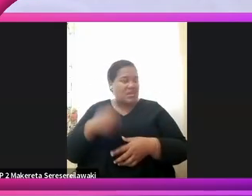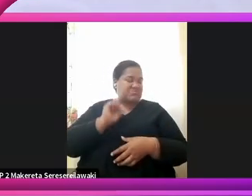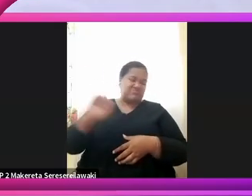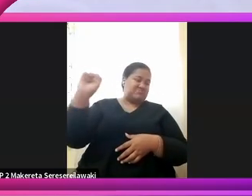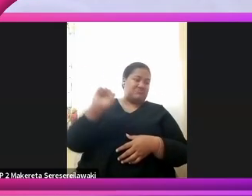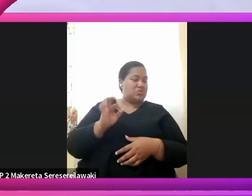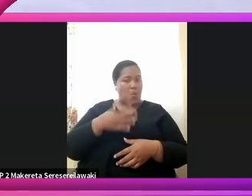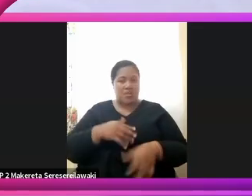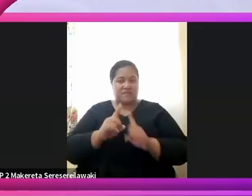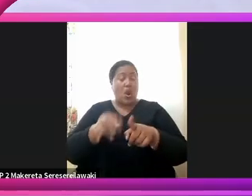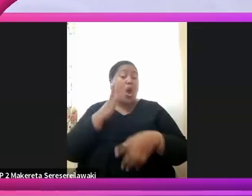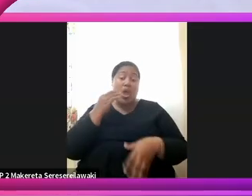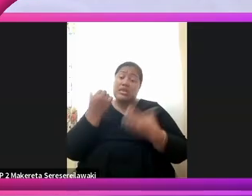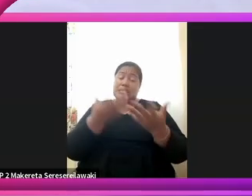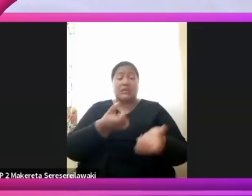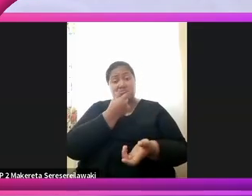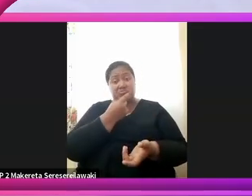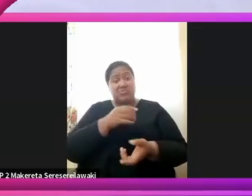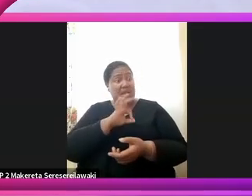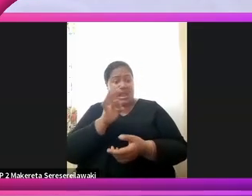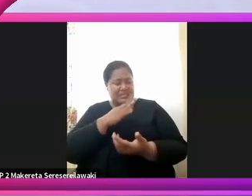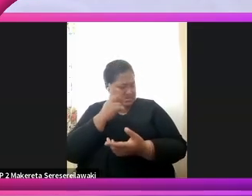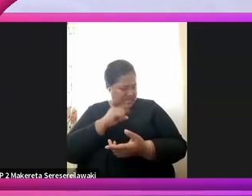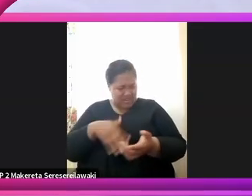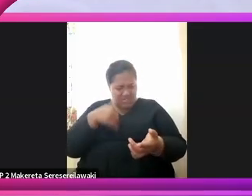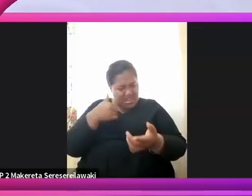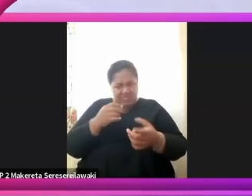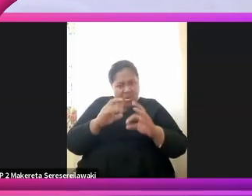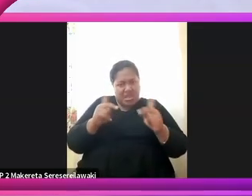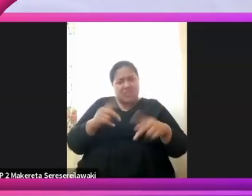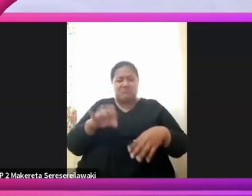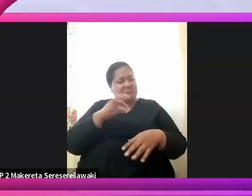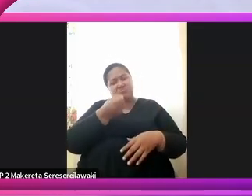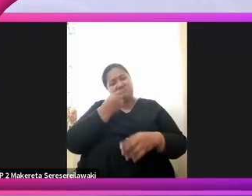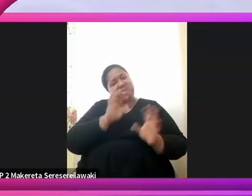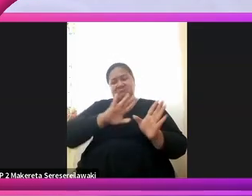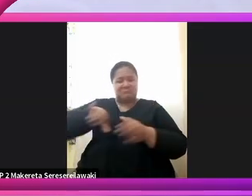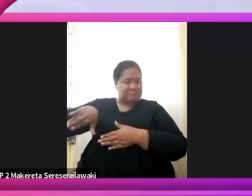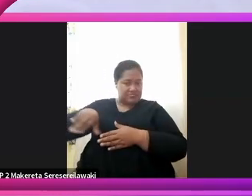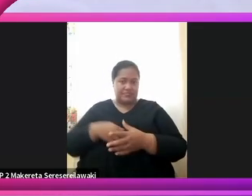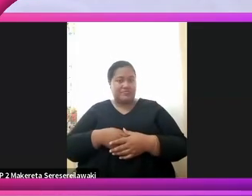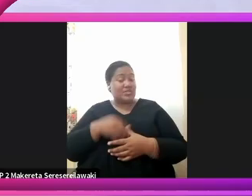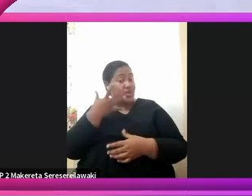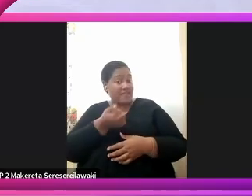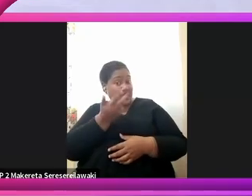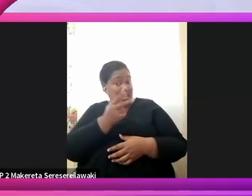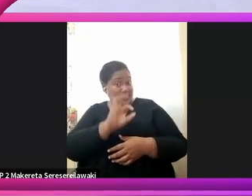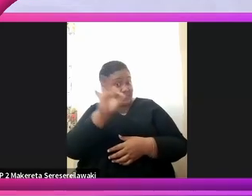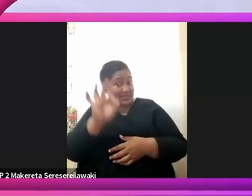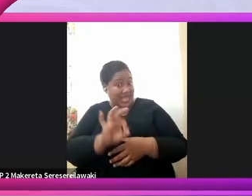give medication, when they don't have symptoms, they never complete their medication. So STI is 80% of